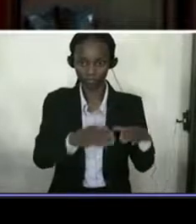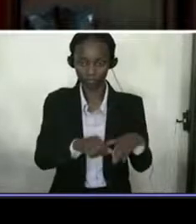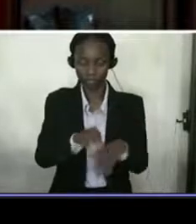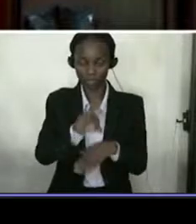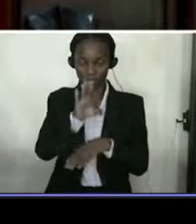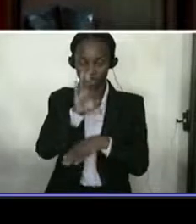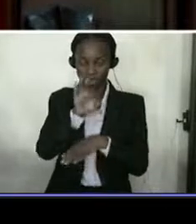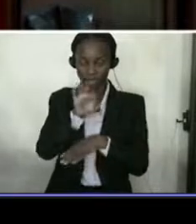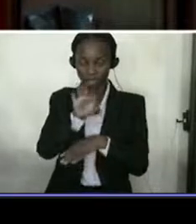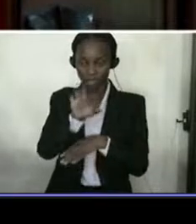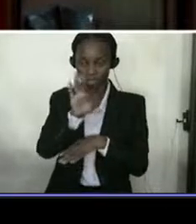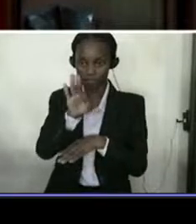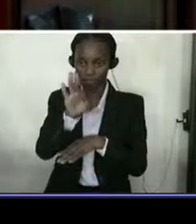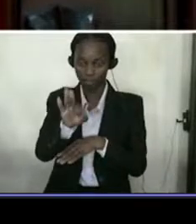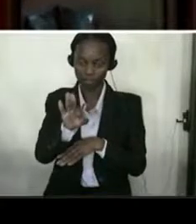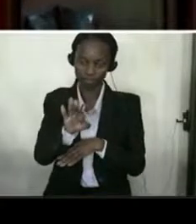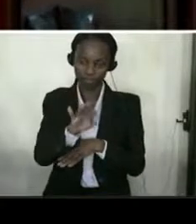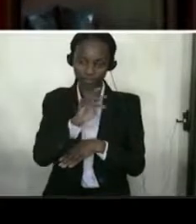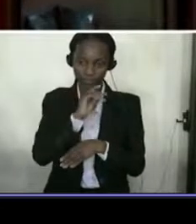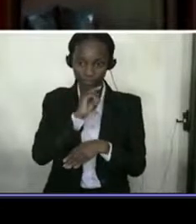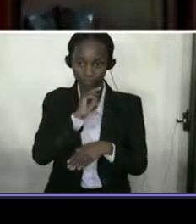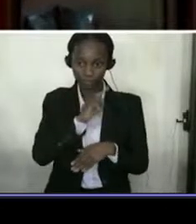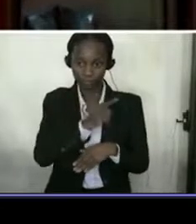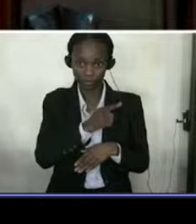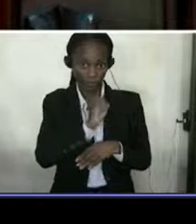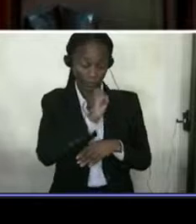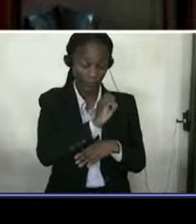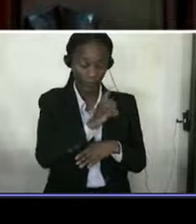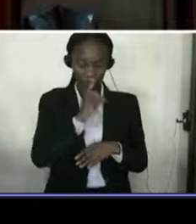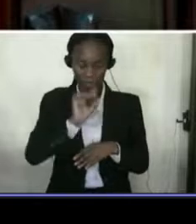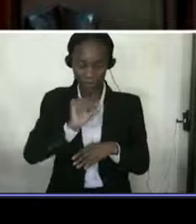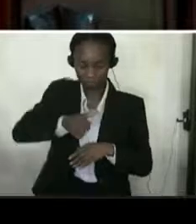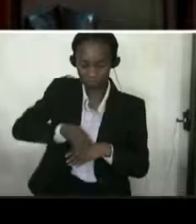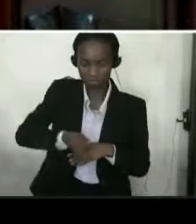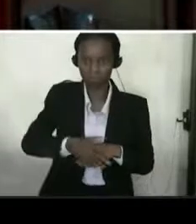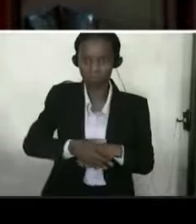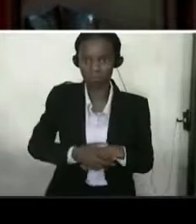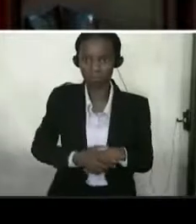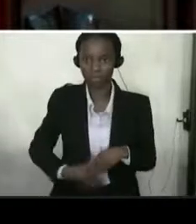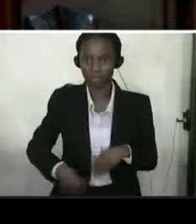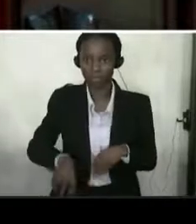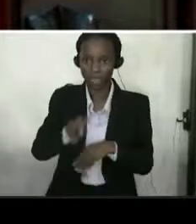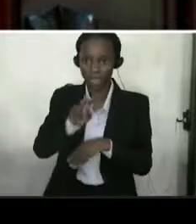EFF, so we'll pass on. NFP,